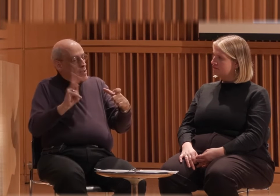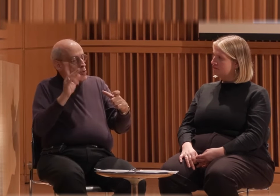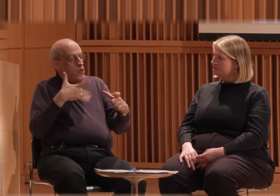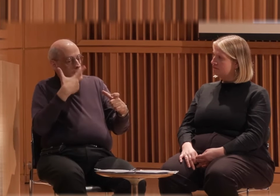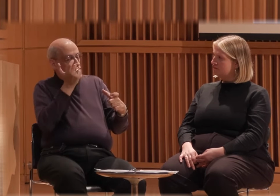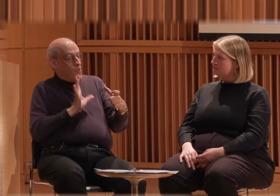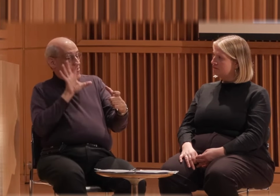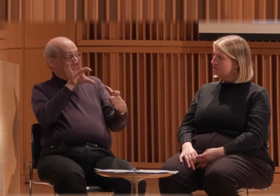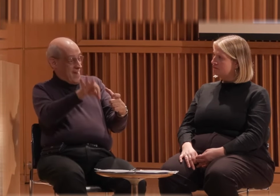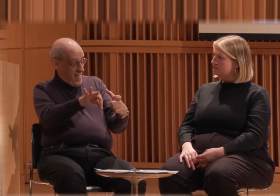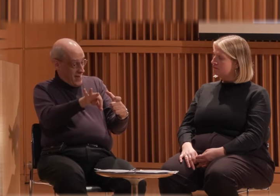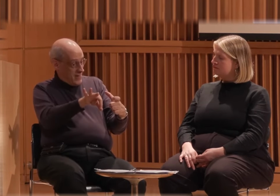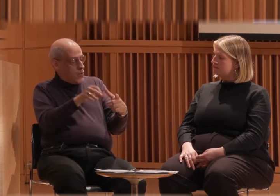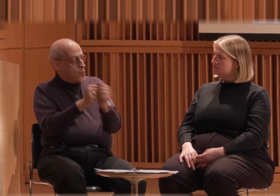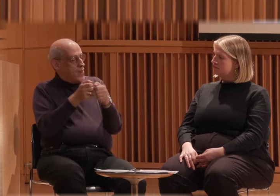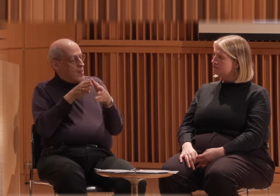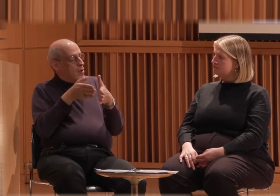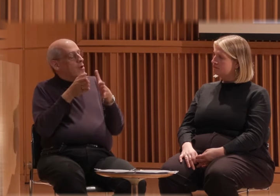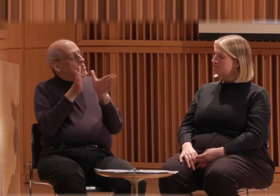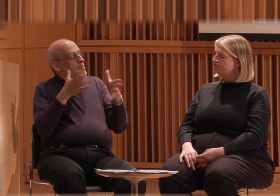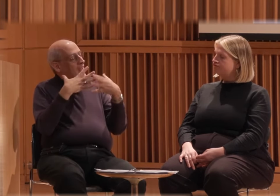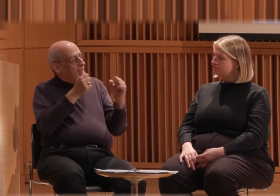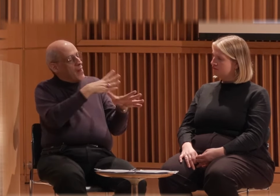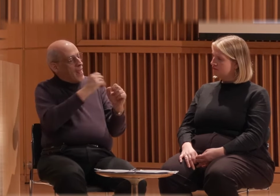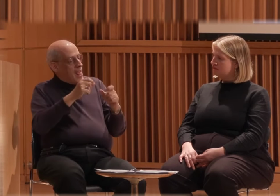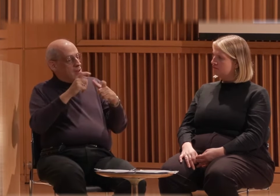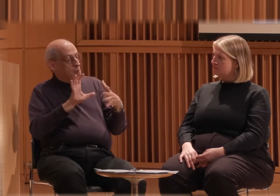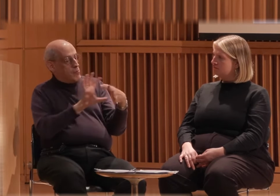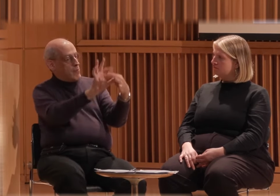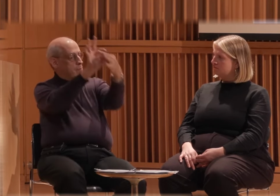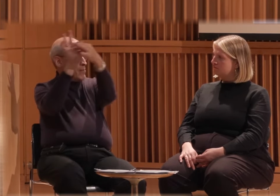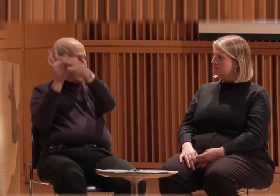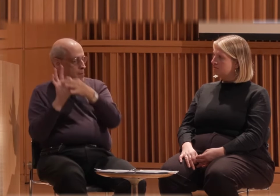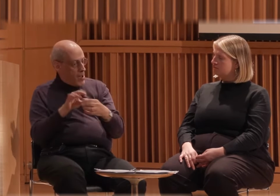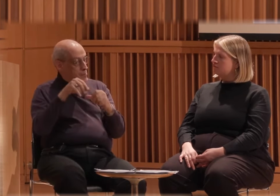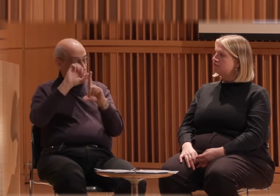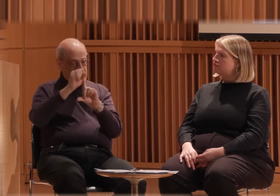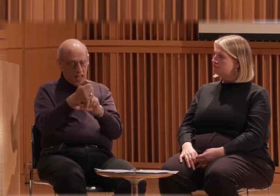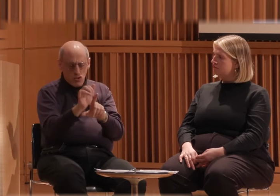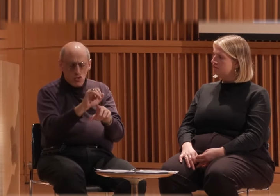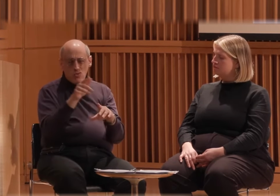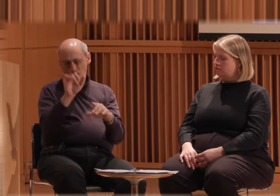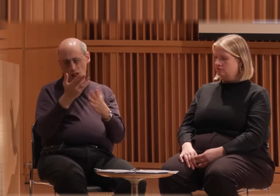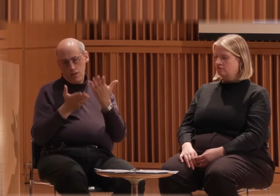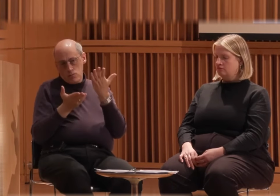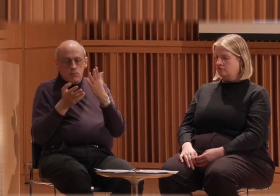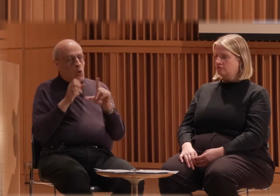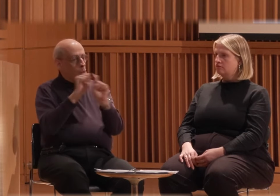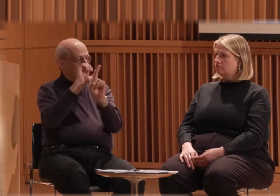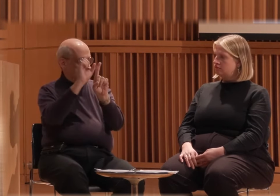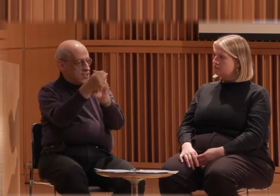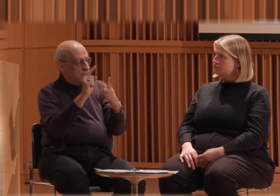connect public health to all these other spheres in society, whether it's working